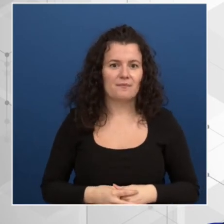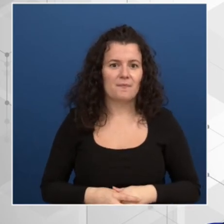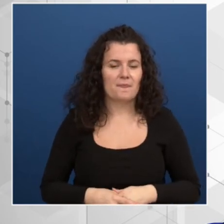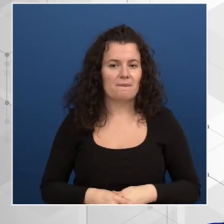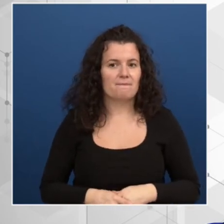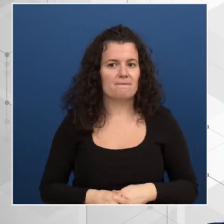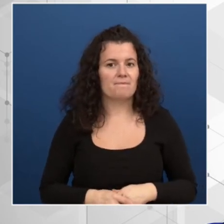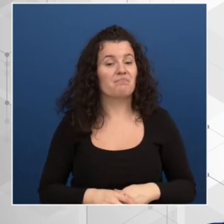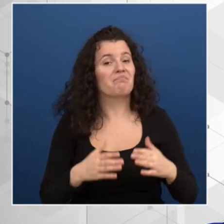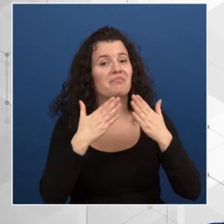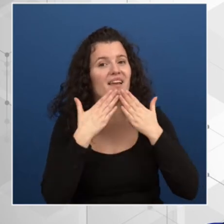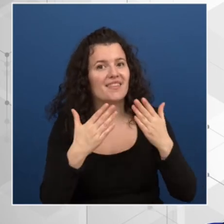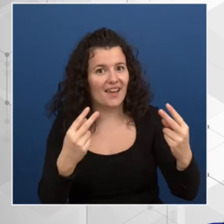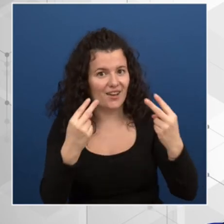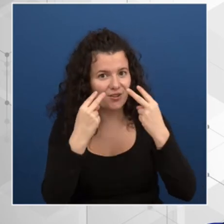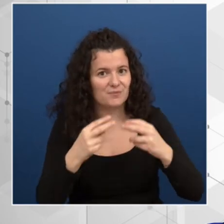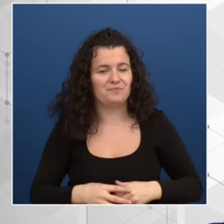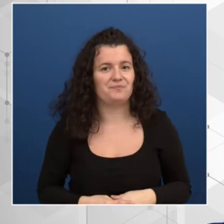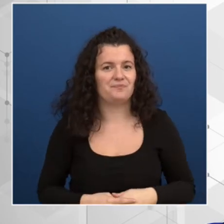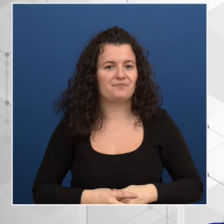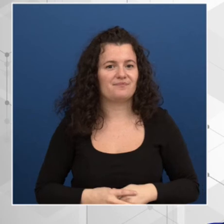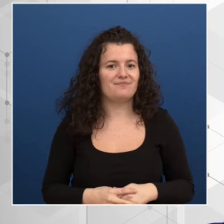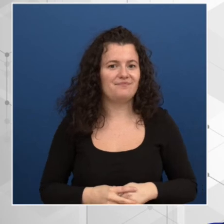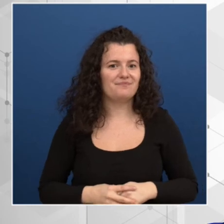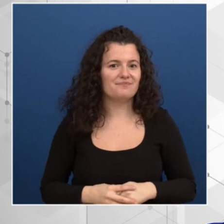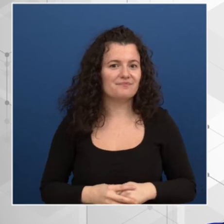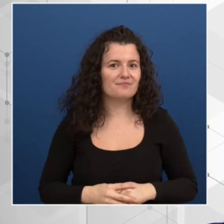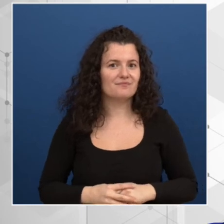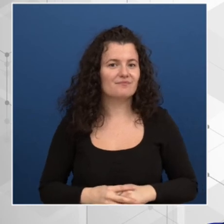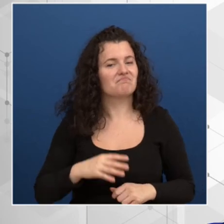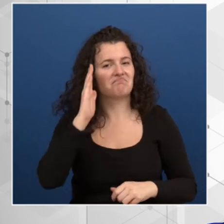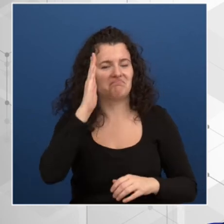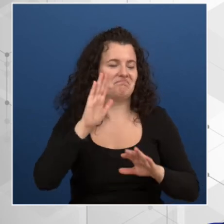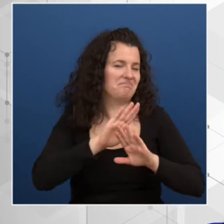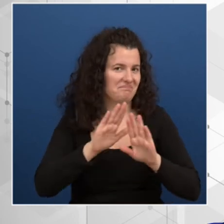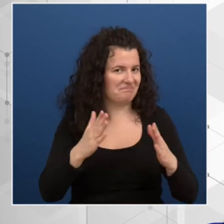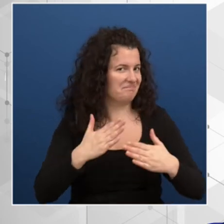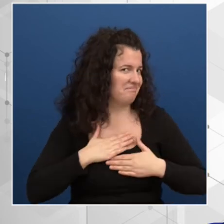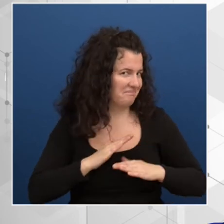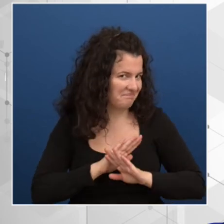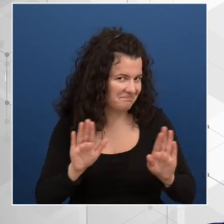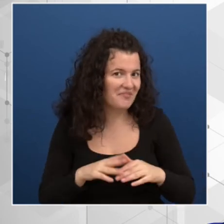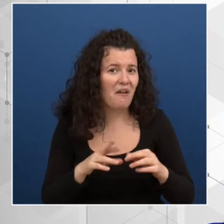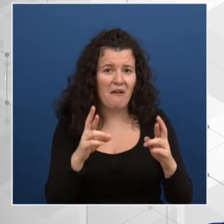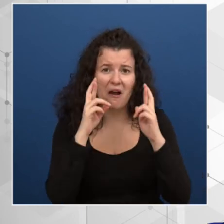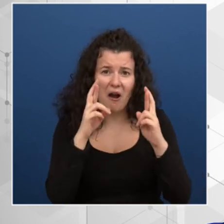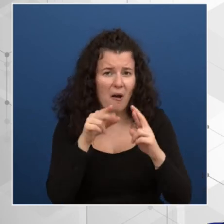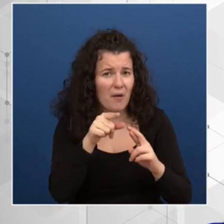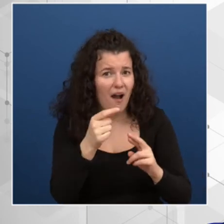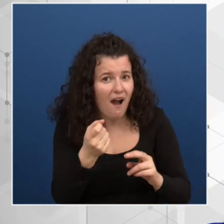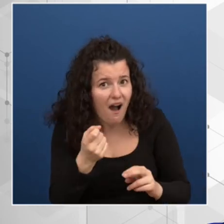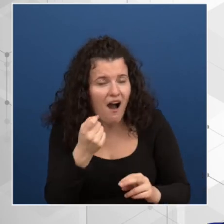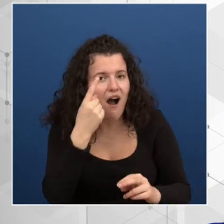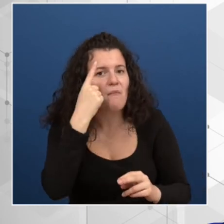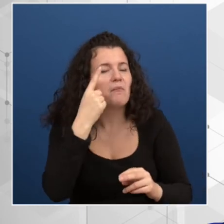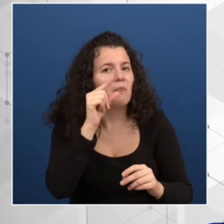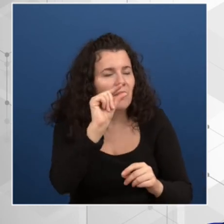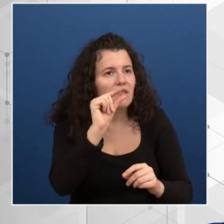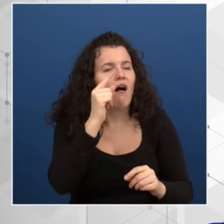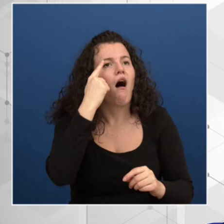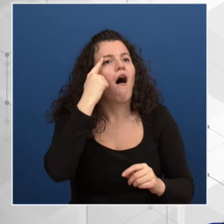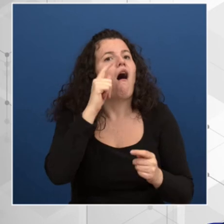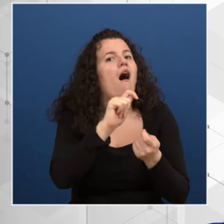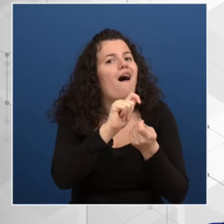So thank you very much. That's my session. And hopefully that was insightful and gave you some quick things to think about to try and